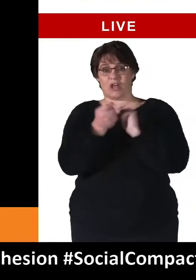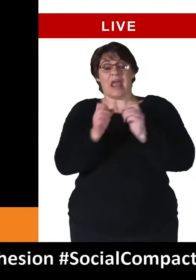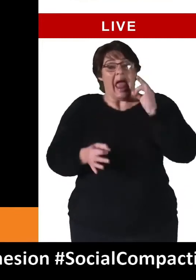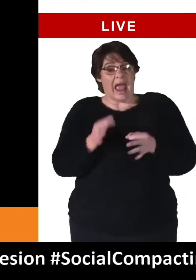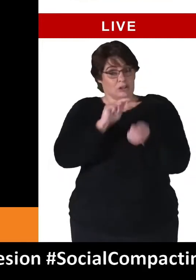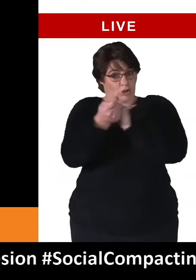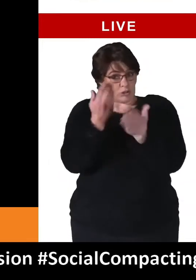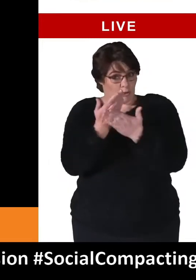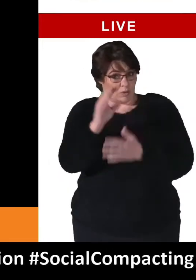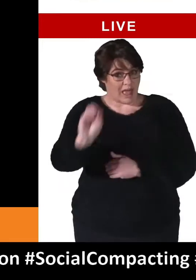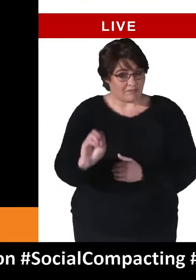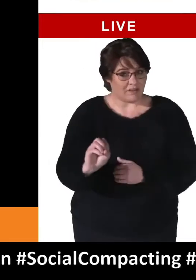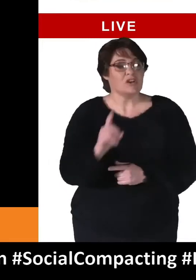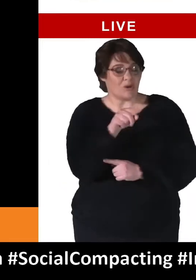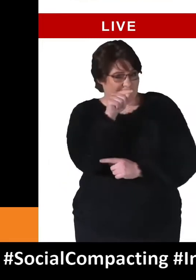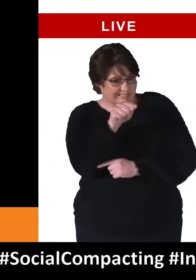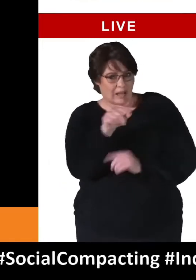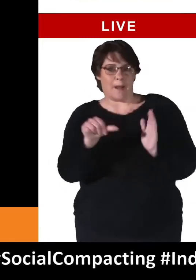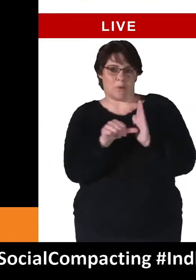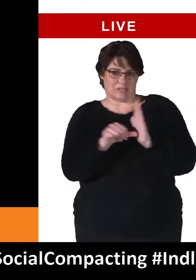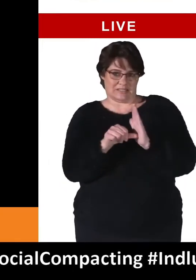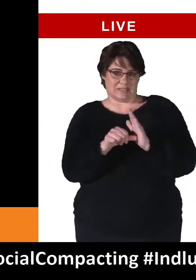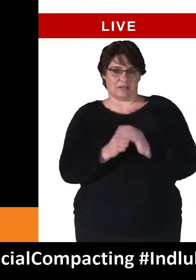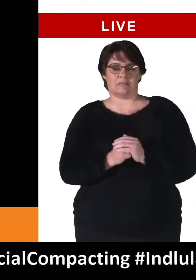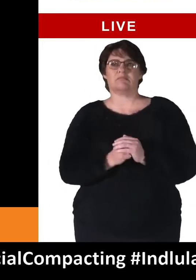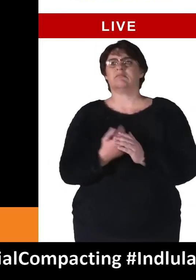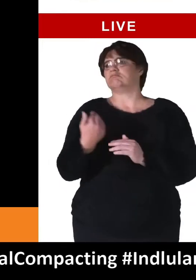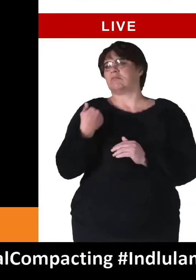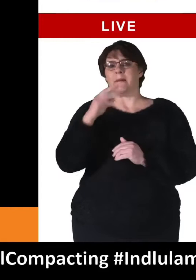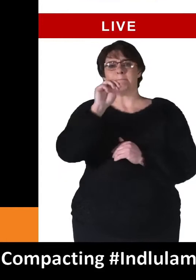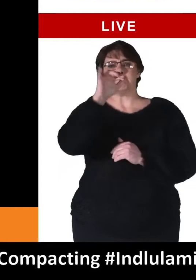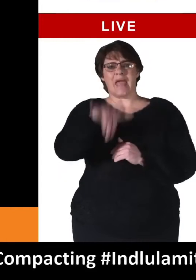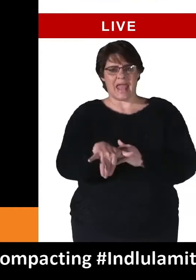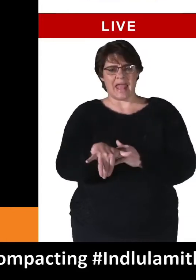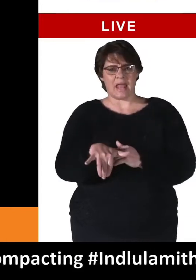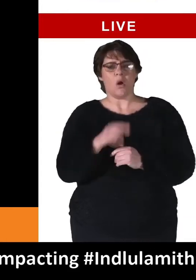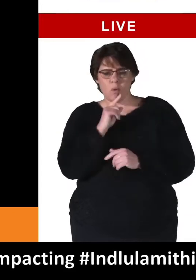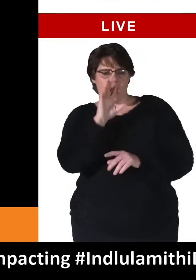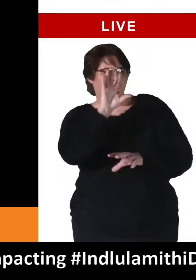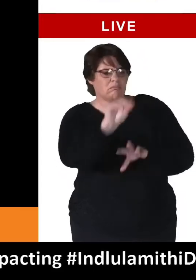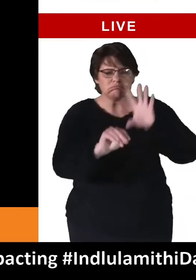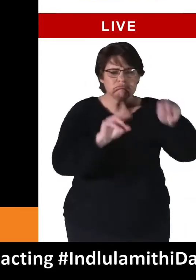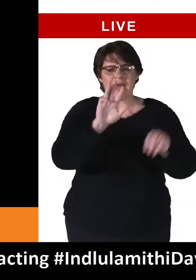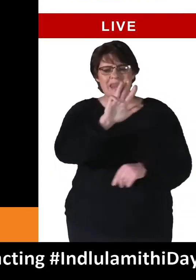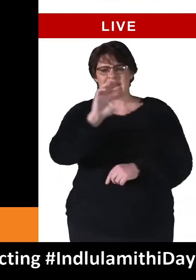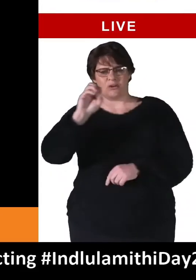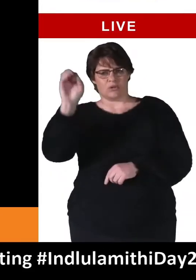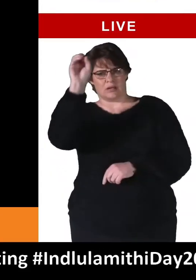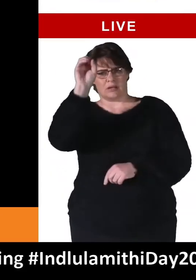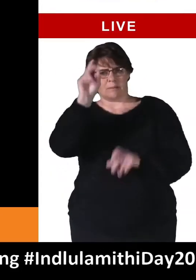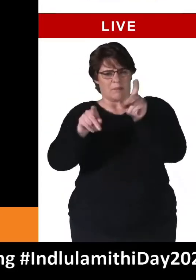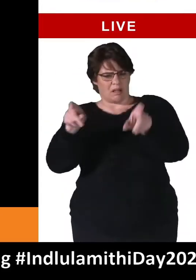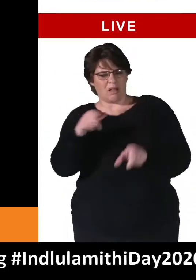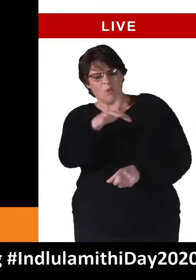So perceptions are absolutely crucial here. So in late May, we asked 900 people to compare how they felt about the